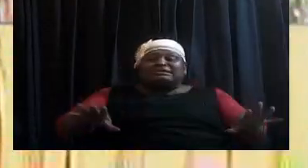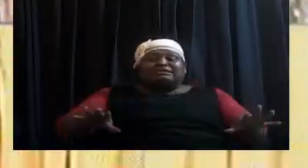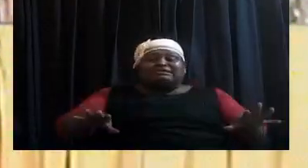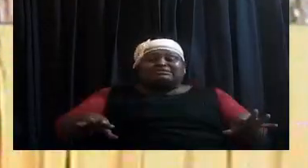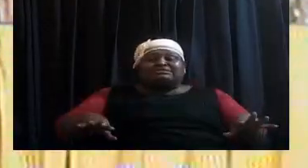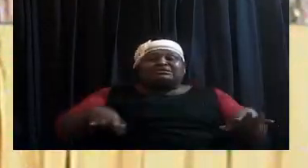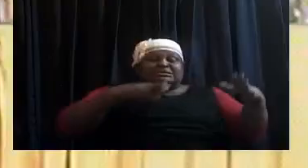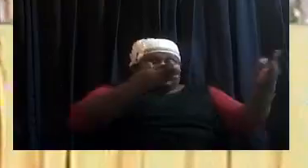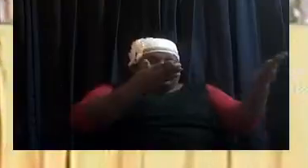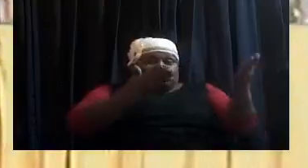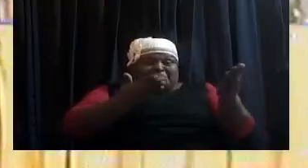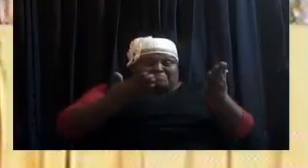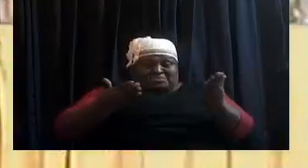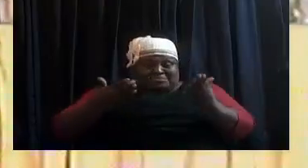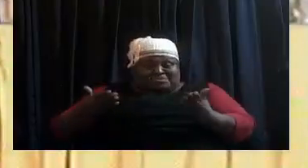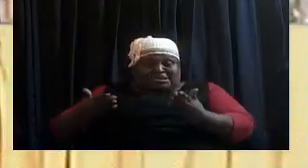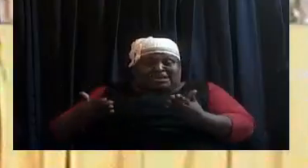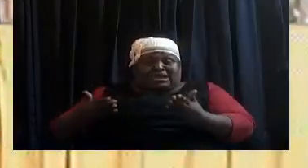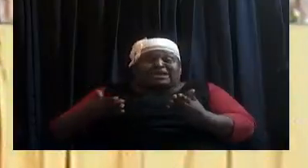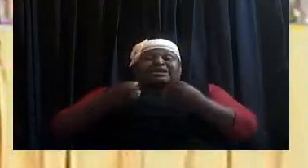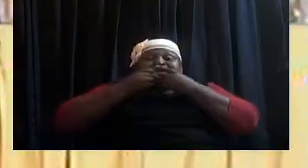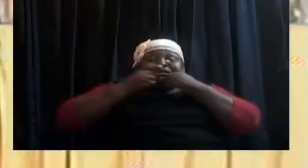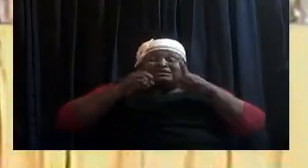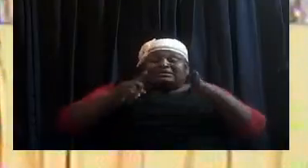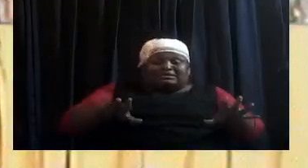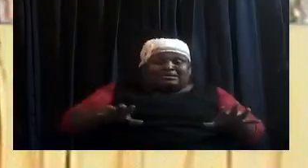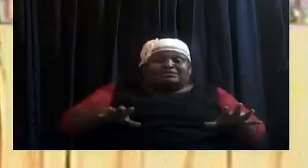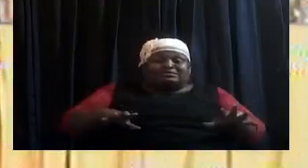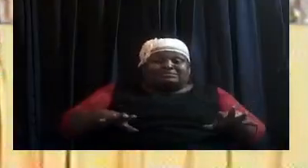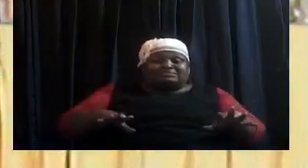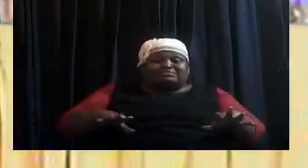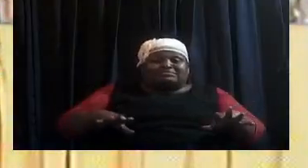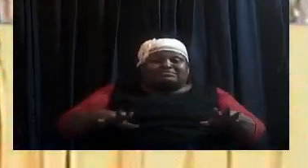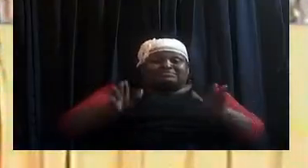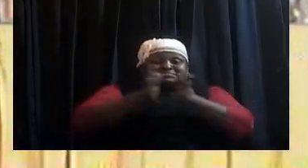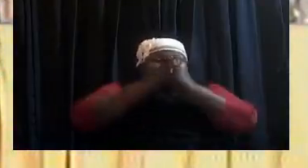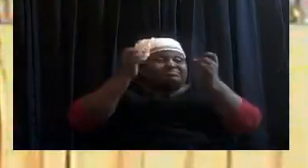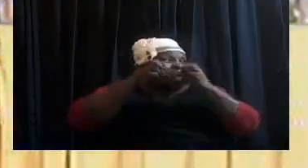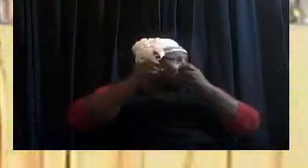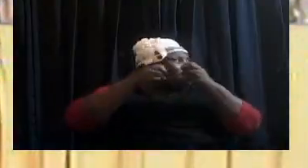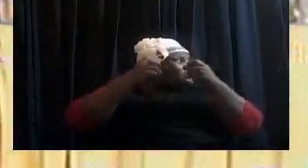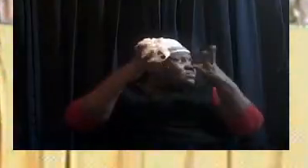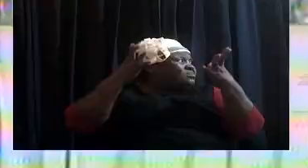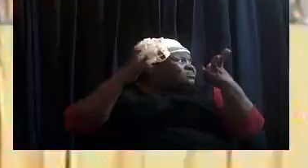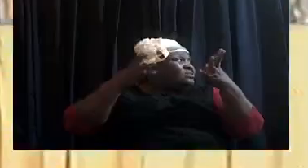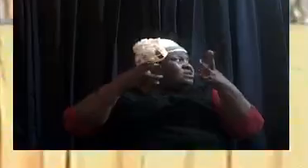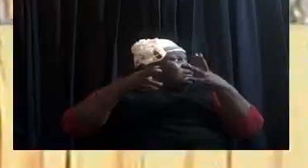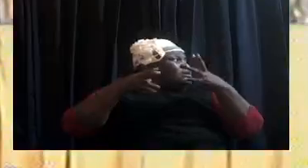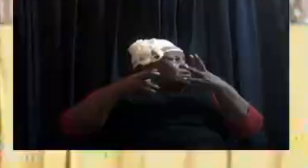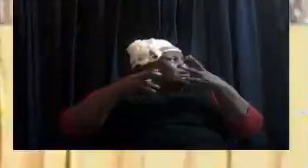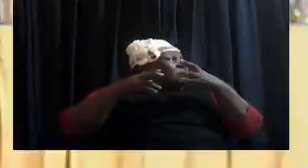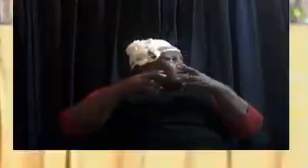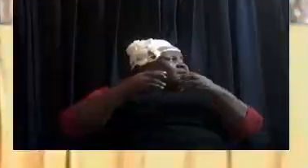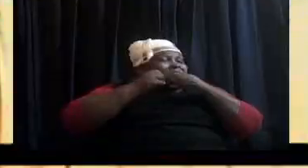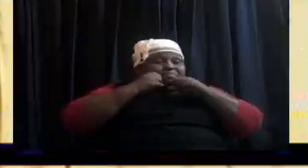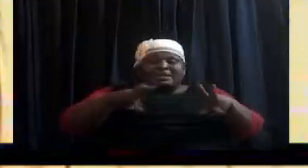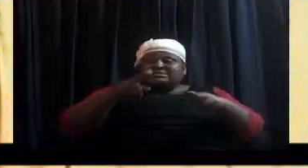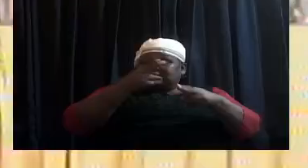that bringeth a dedication. Hallelujah. Bless your name,